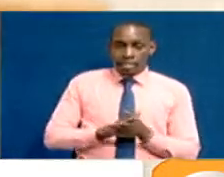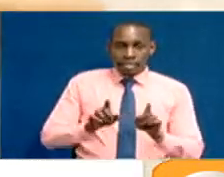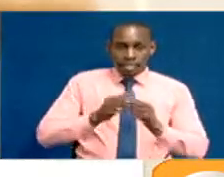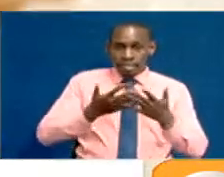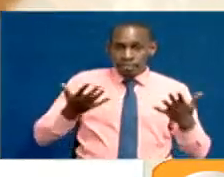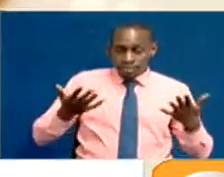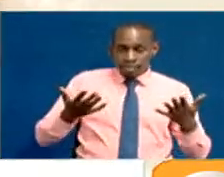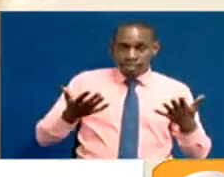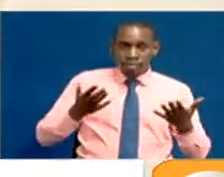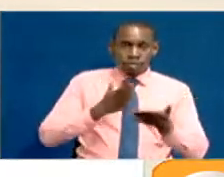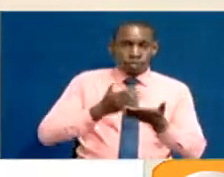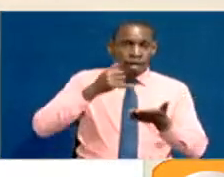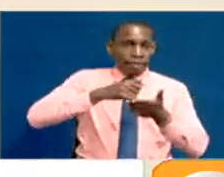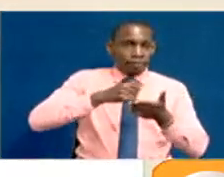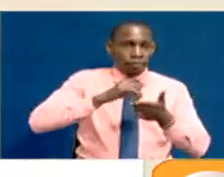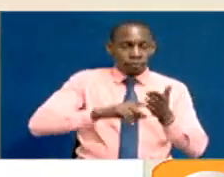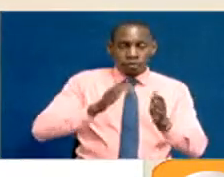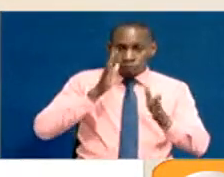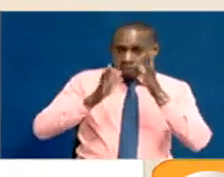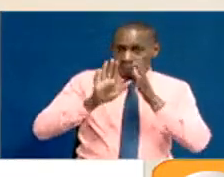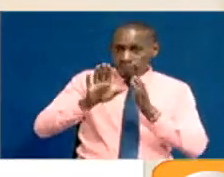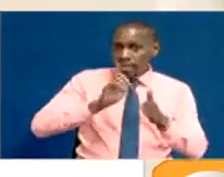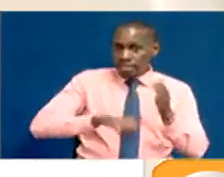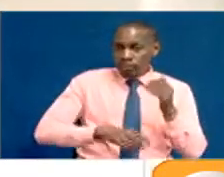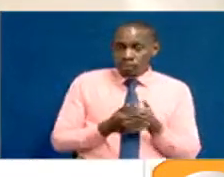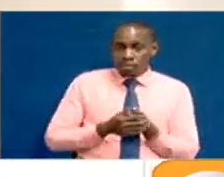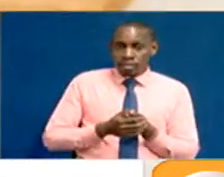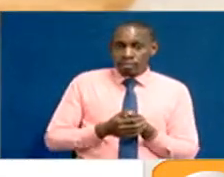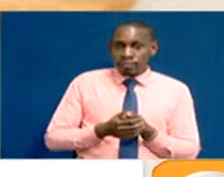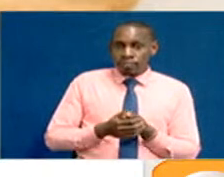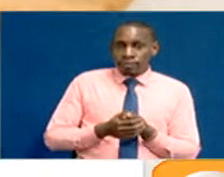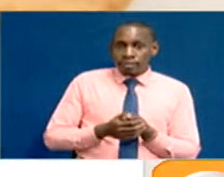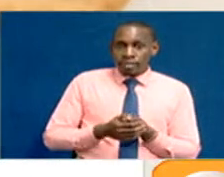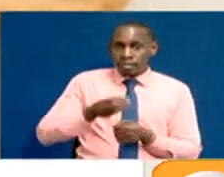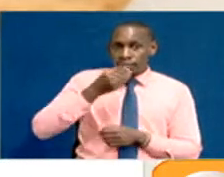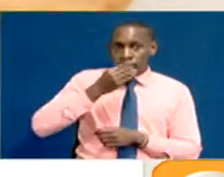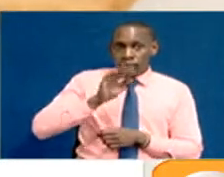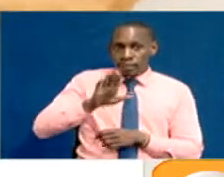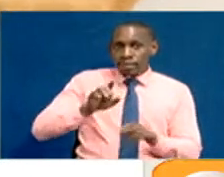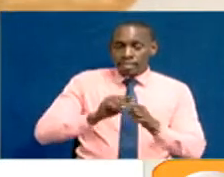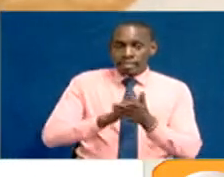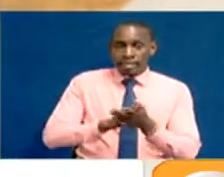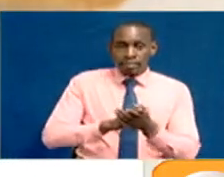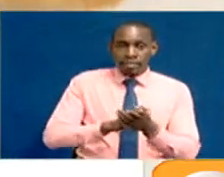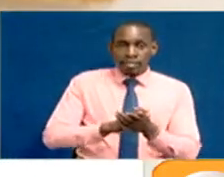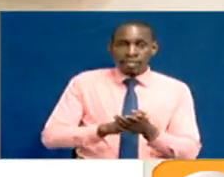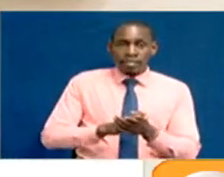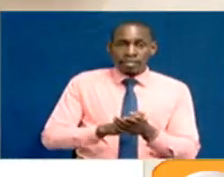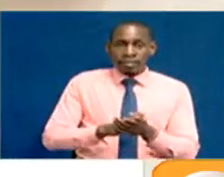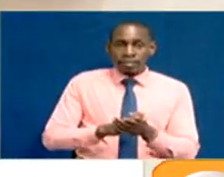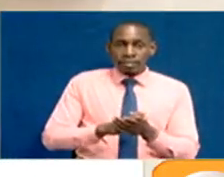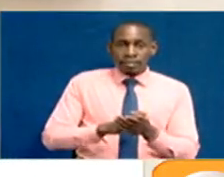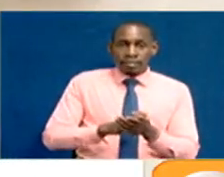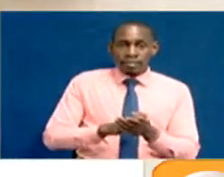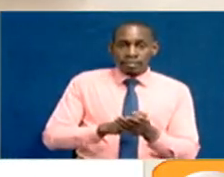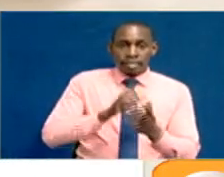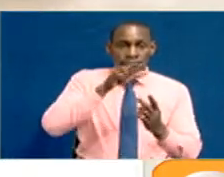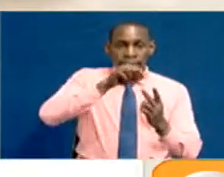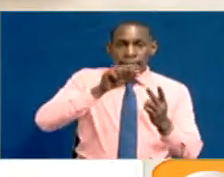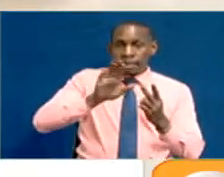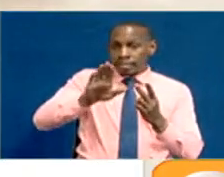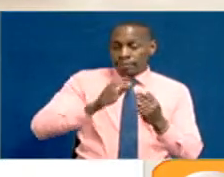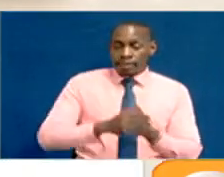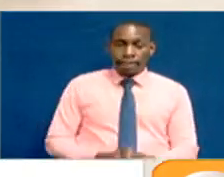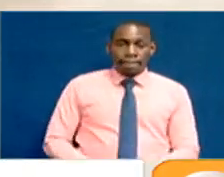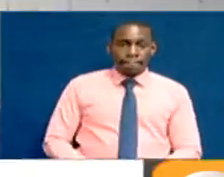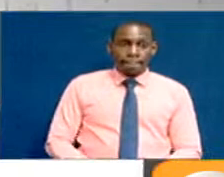things she has taken into consideration in her innovation is the end user's diet and the test preferences and persuasions. So we were able